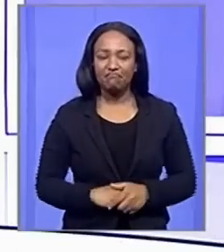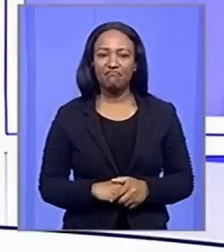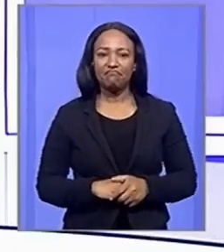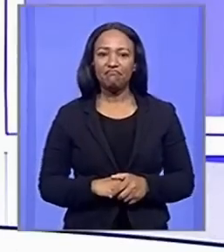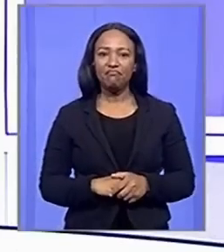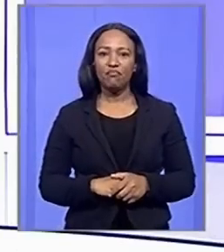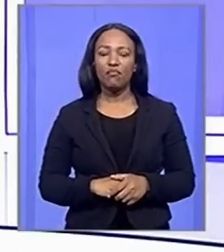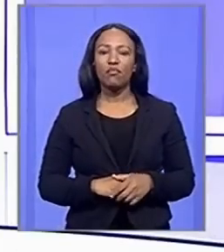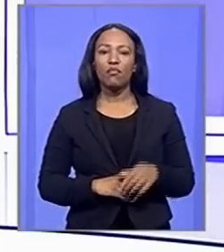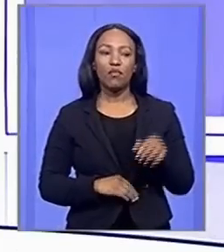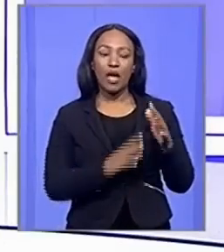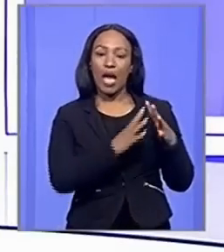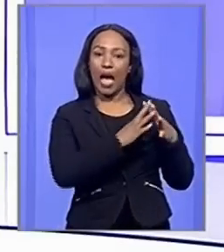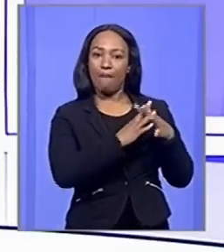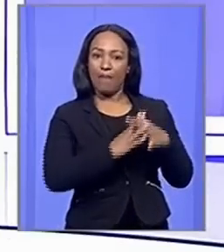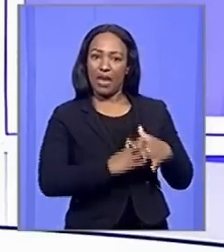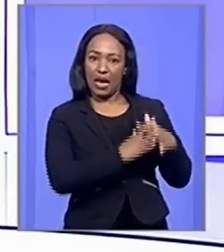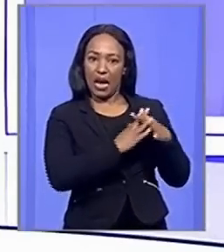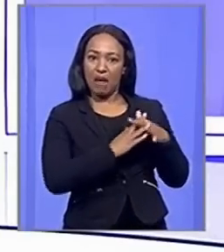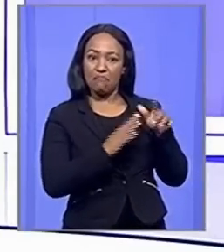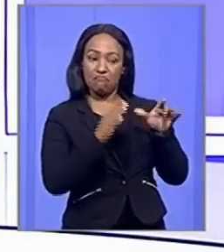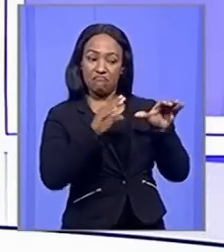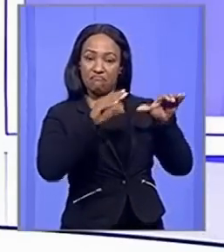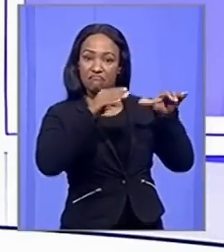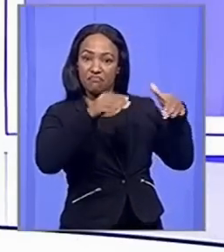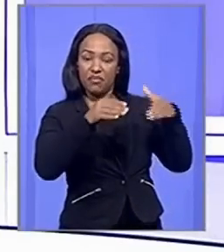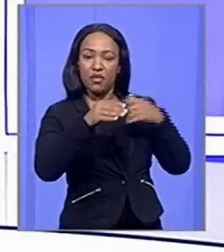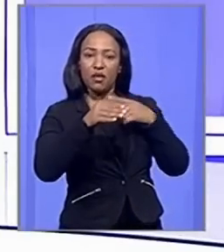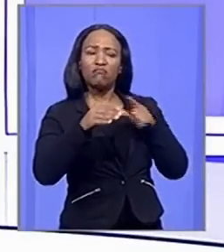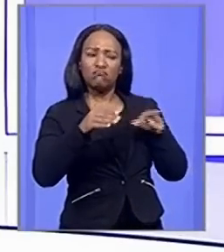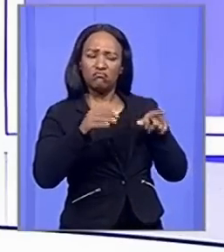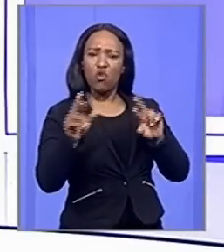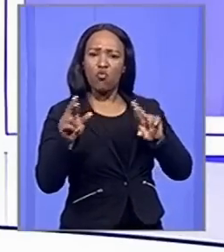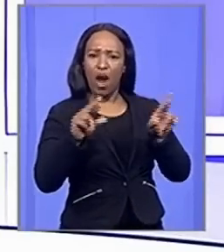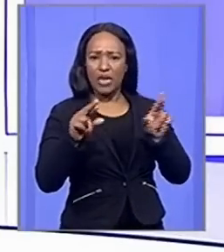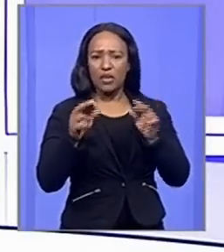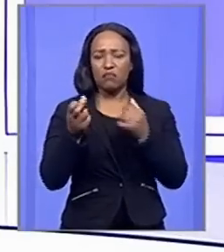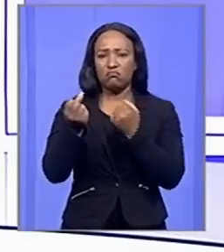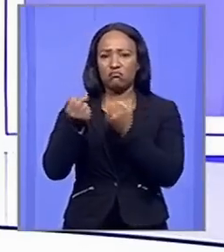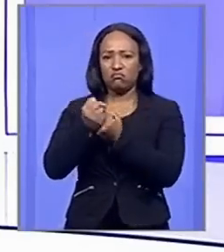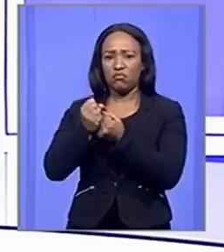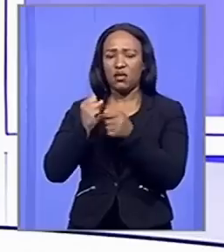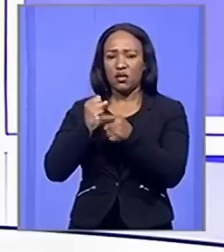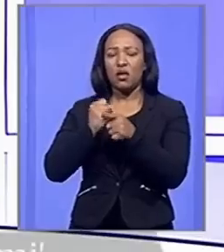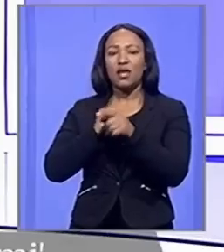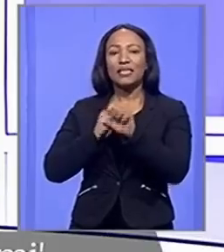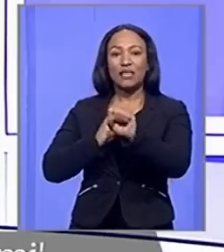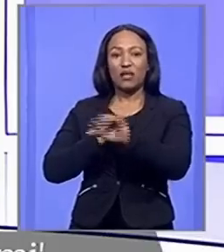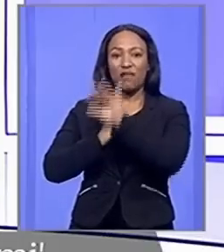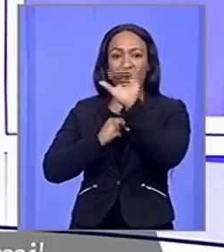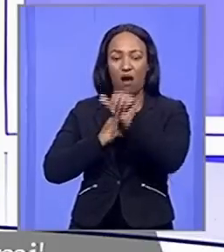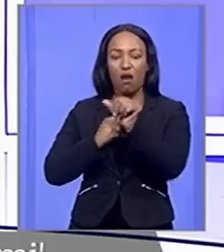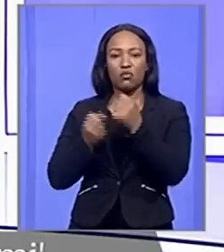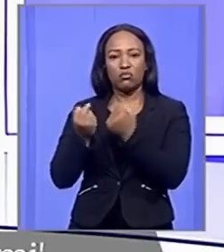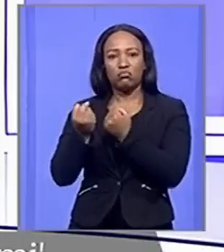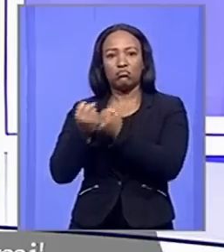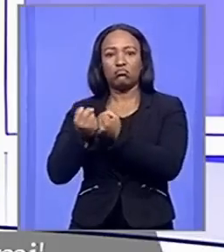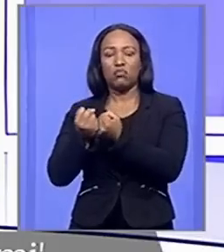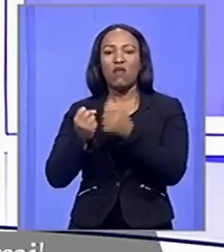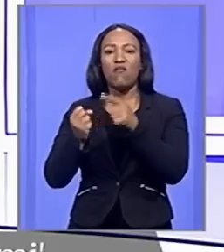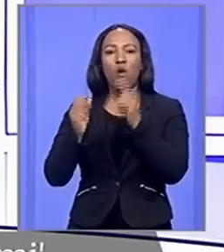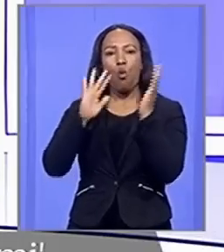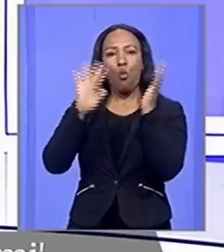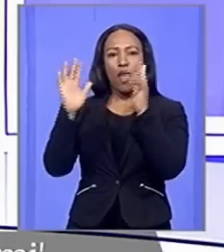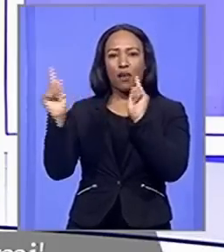United States of America e re ikemišeditše go thuša Afrika Borwa go lwantšhana le phetogo ya leratadima ntle le go sobeletša seatla morabeng